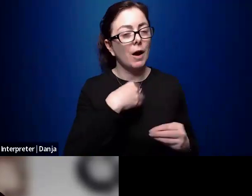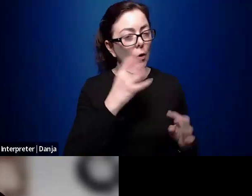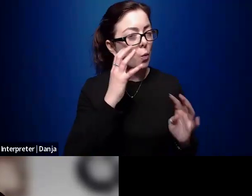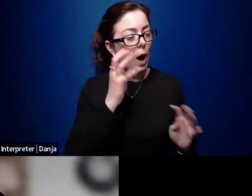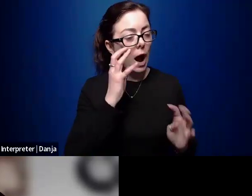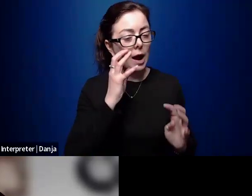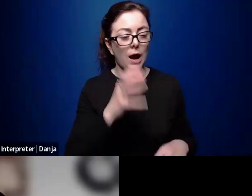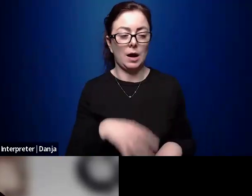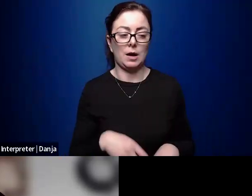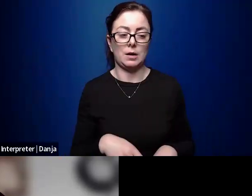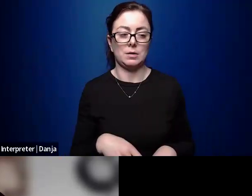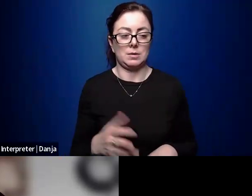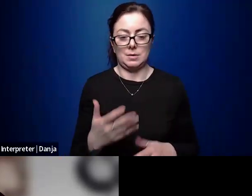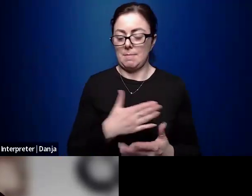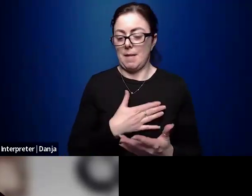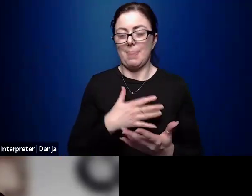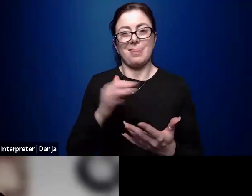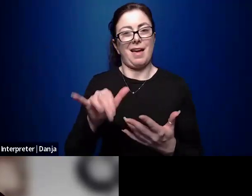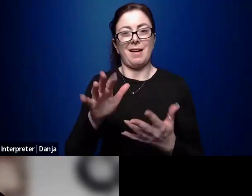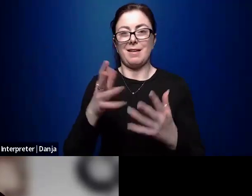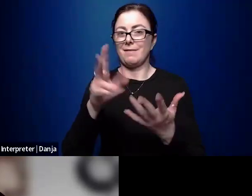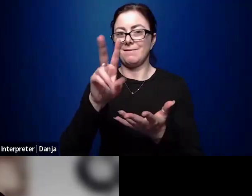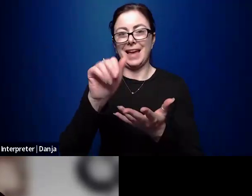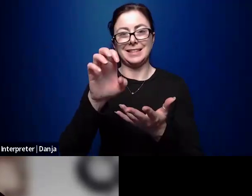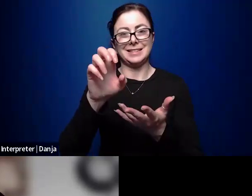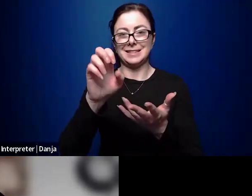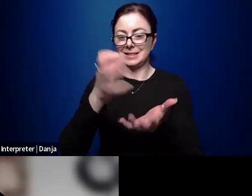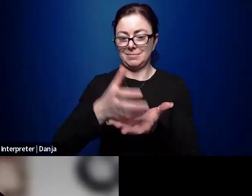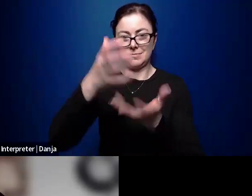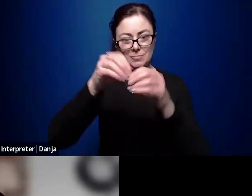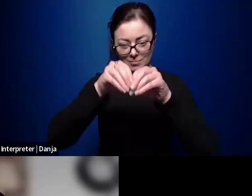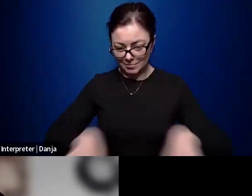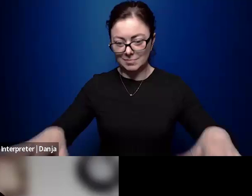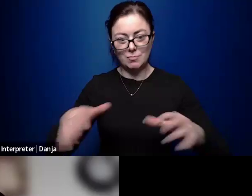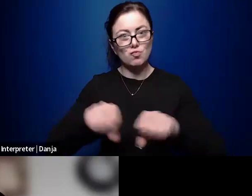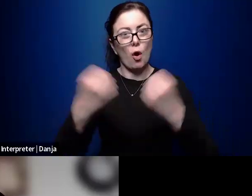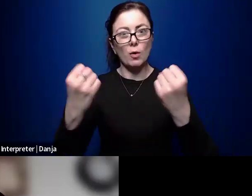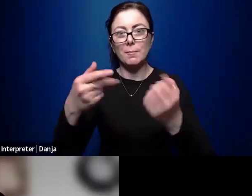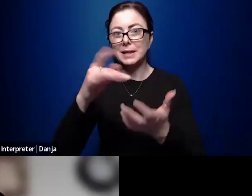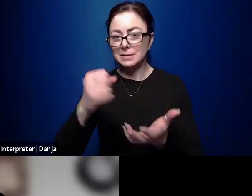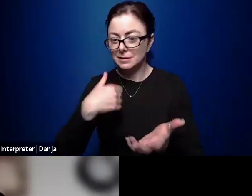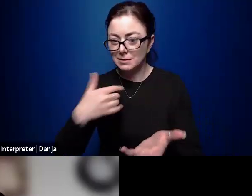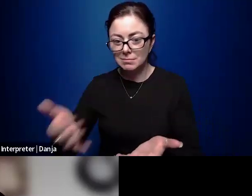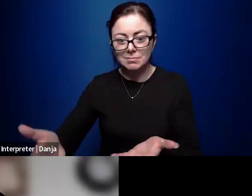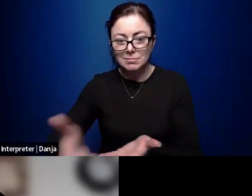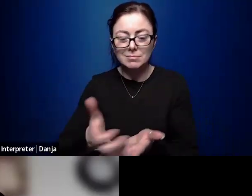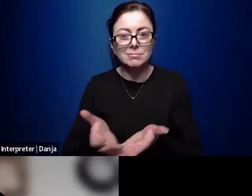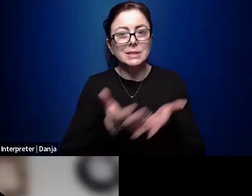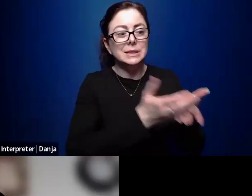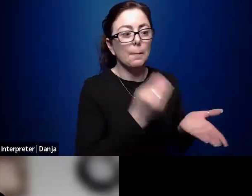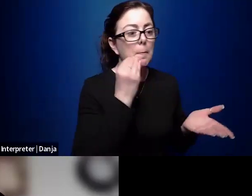my broken pieces. How I gonna do this? I prayed to God, please help